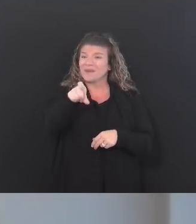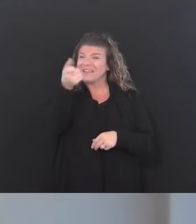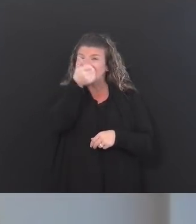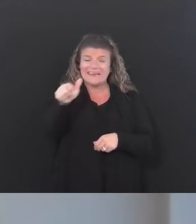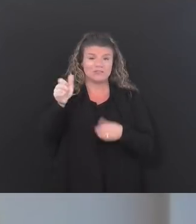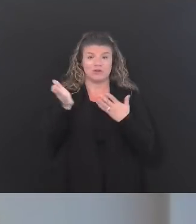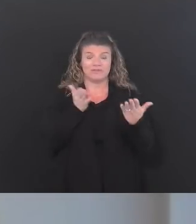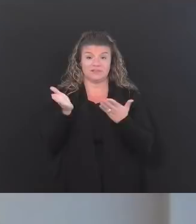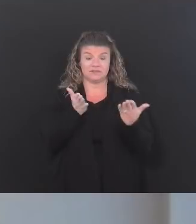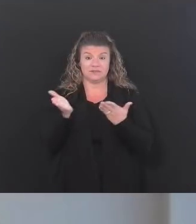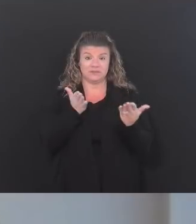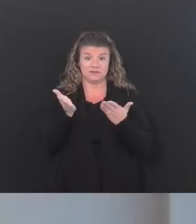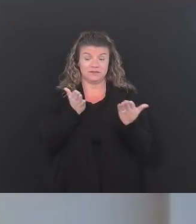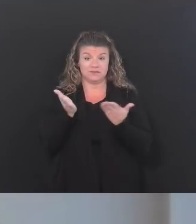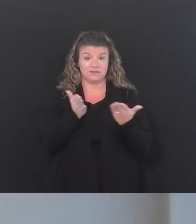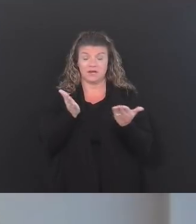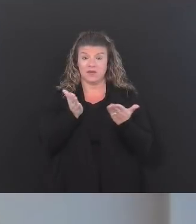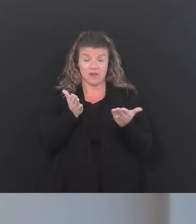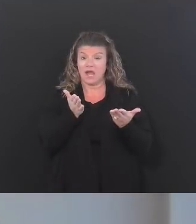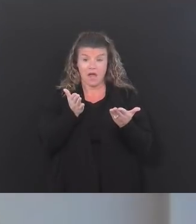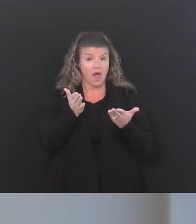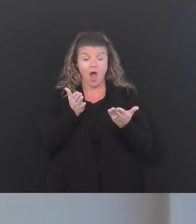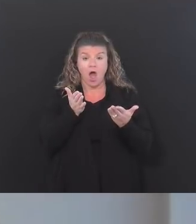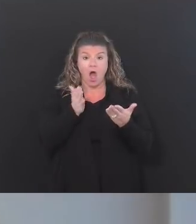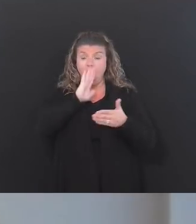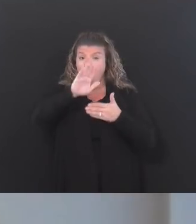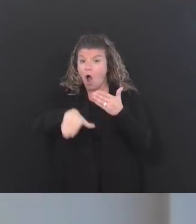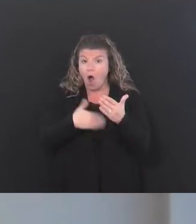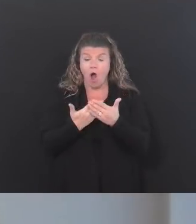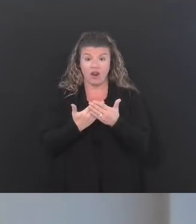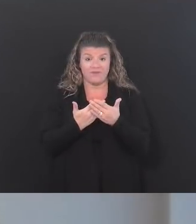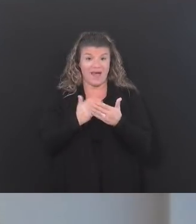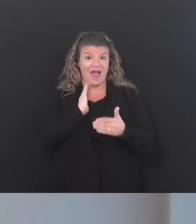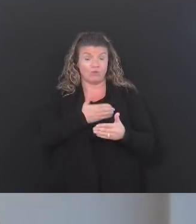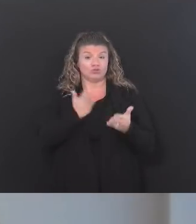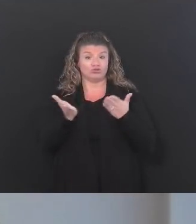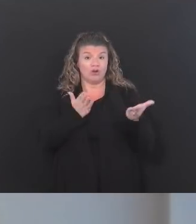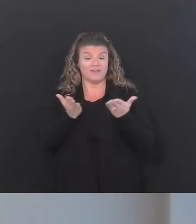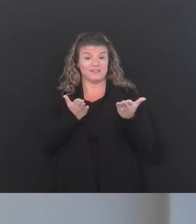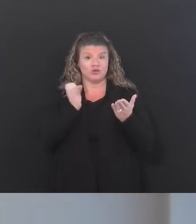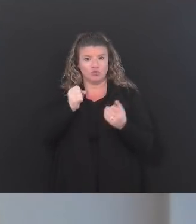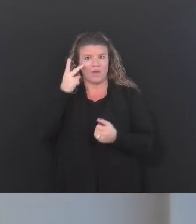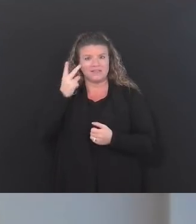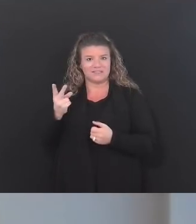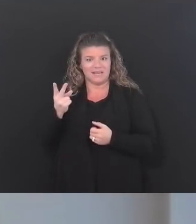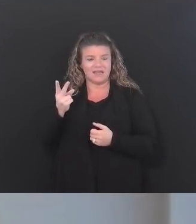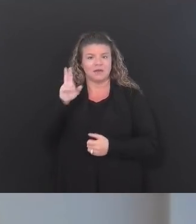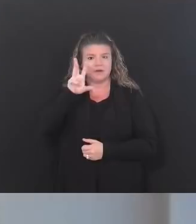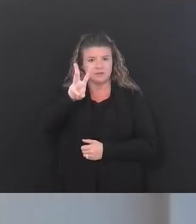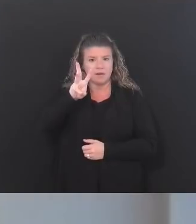services, our almost all of the services provided at DHHR can be accessed under